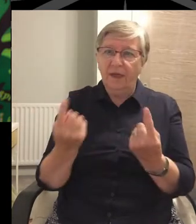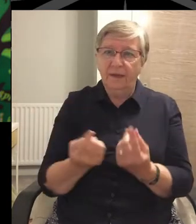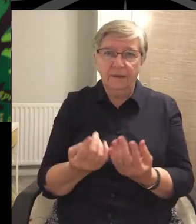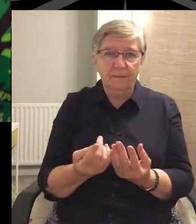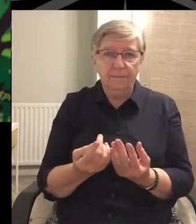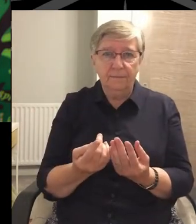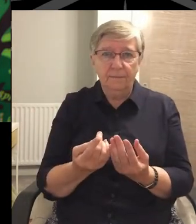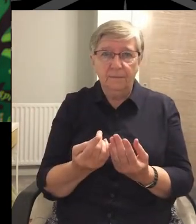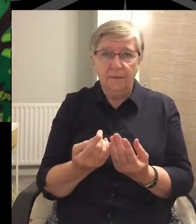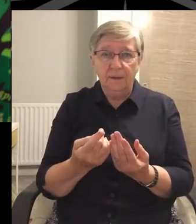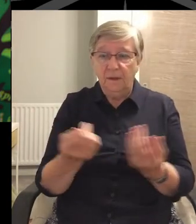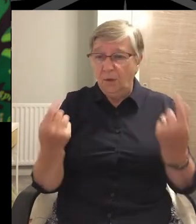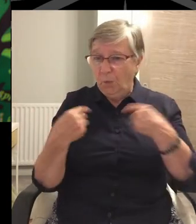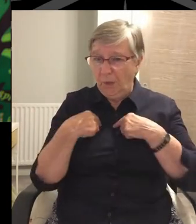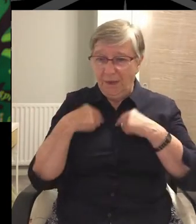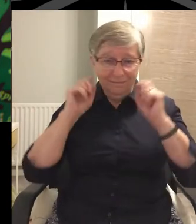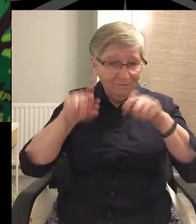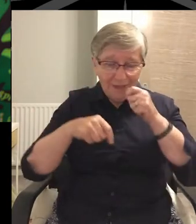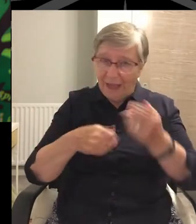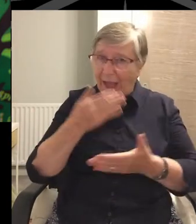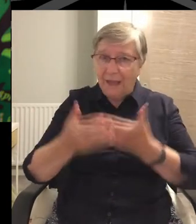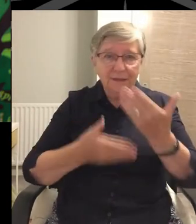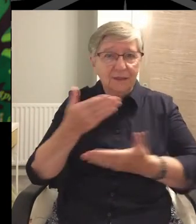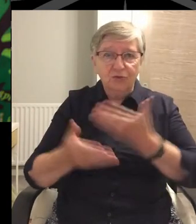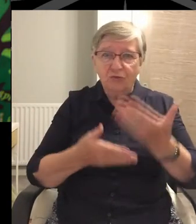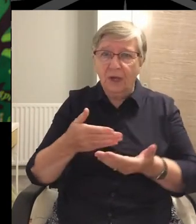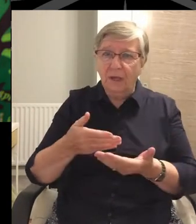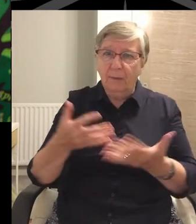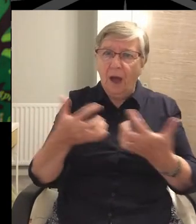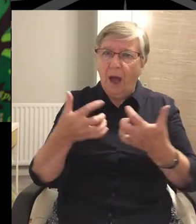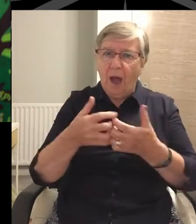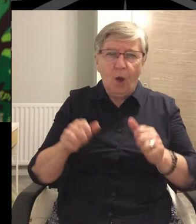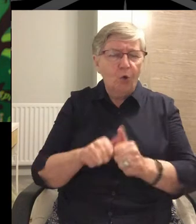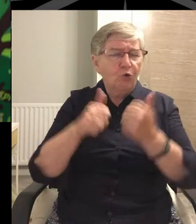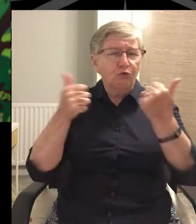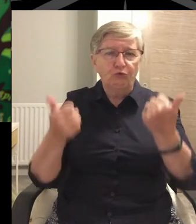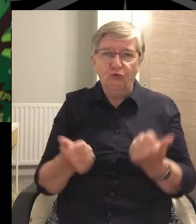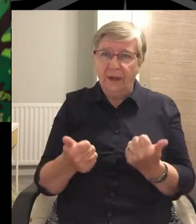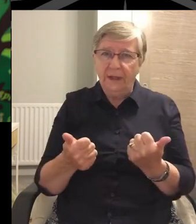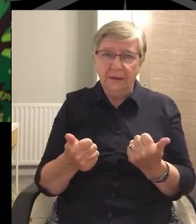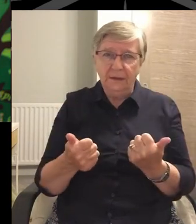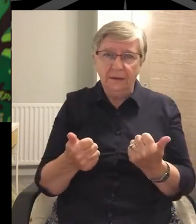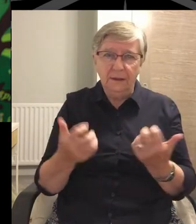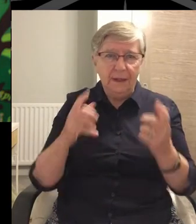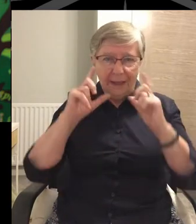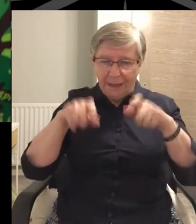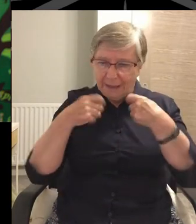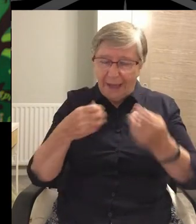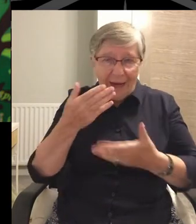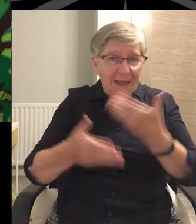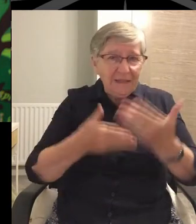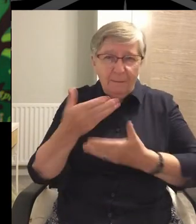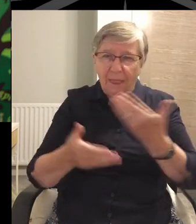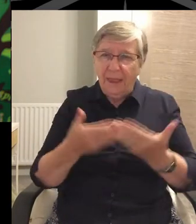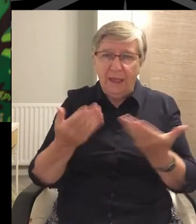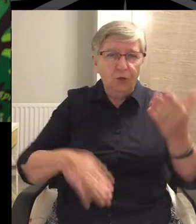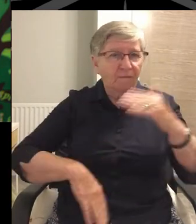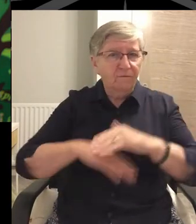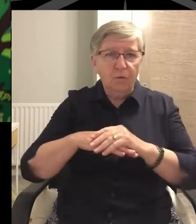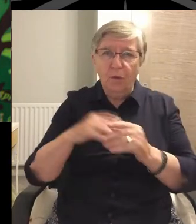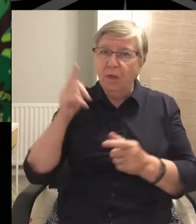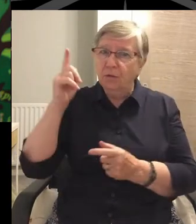We haven't words to describe your greatness. We haven't words to explain your fullness. And we haven't words